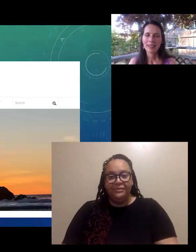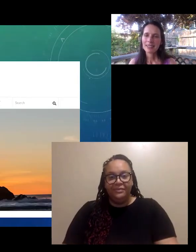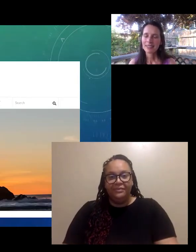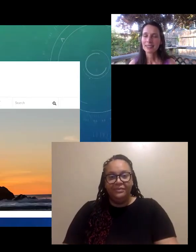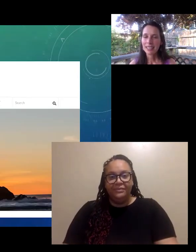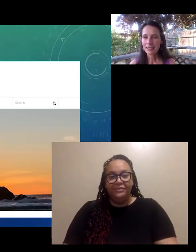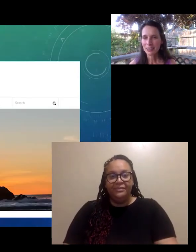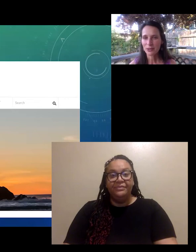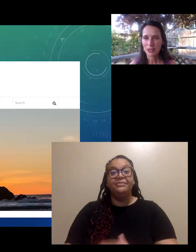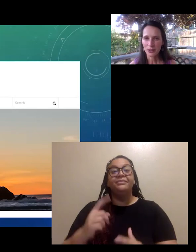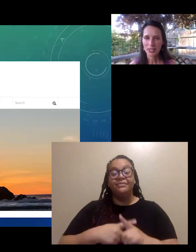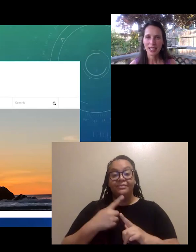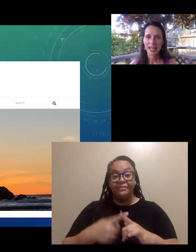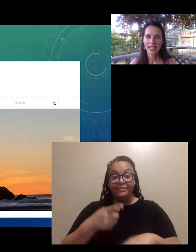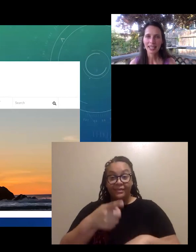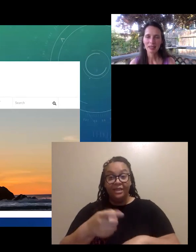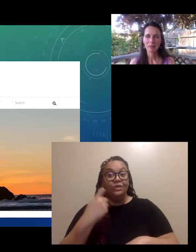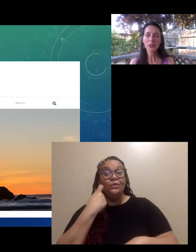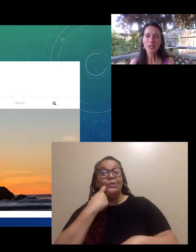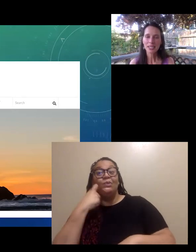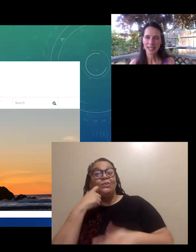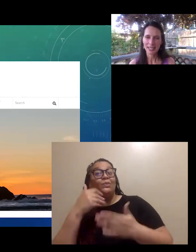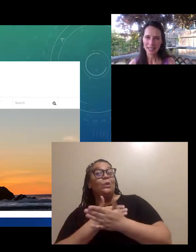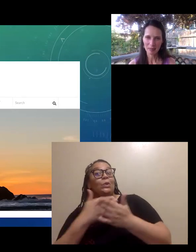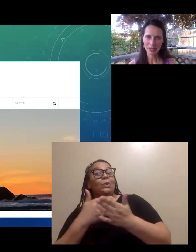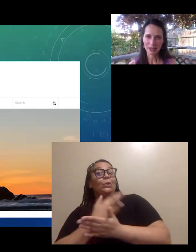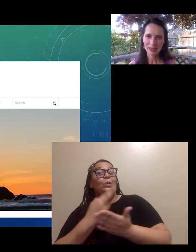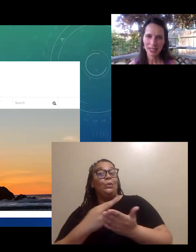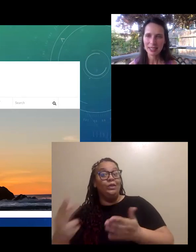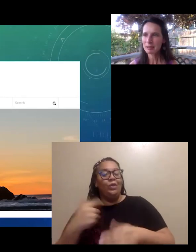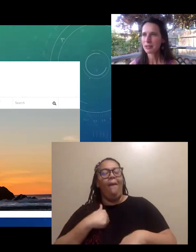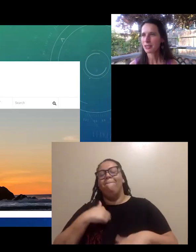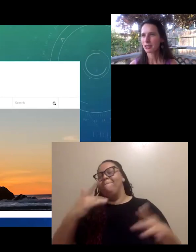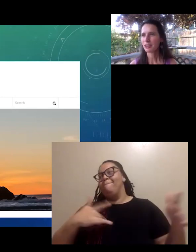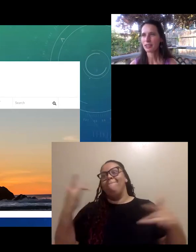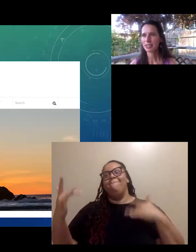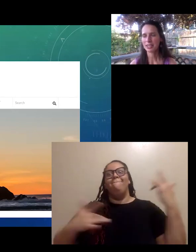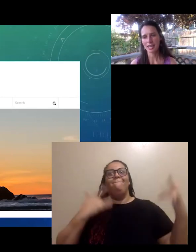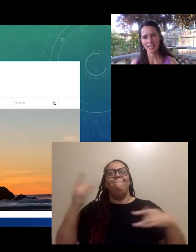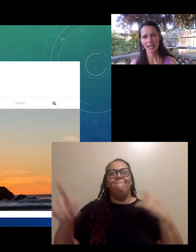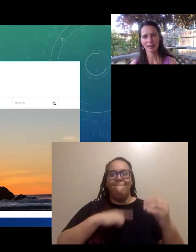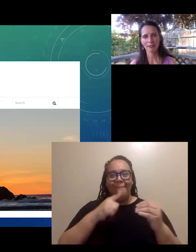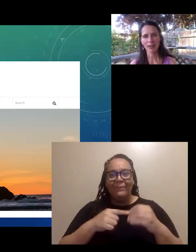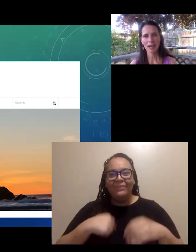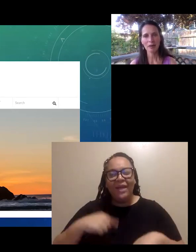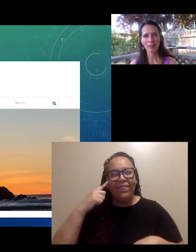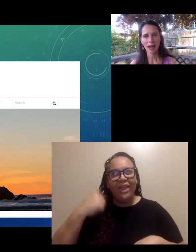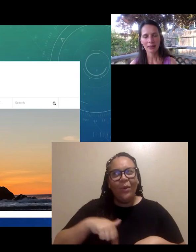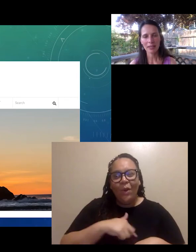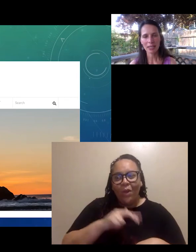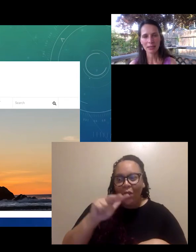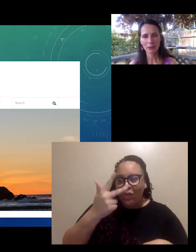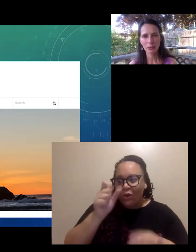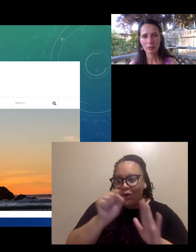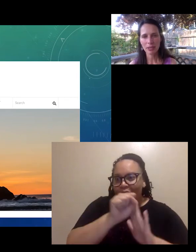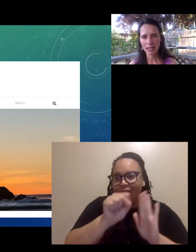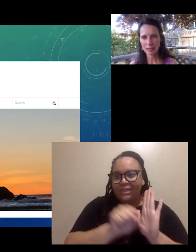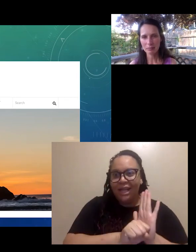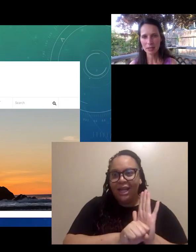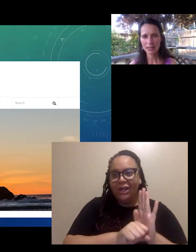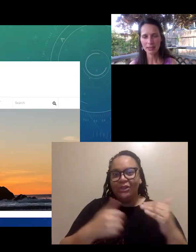And then this latest resource that I am most excited about, I think we're the third state to have, um, our